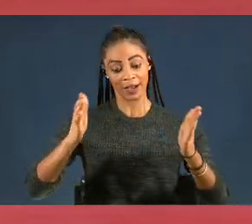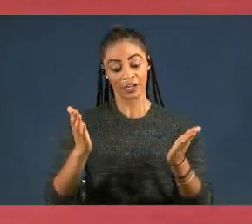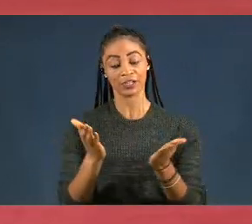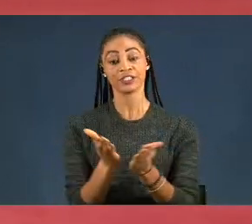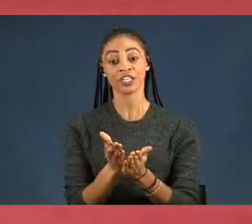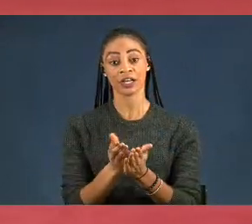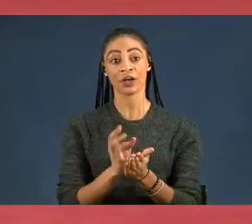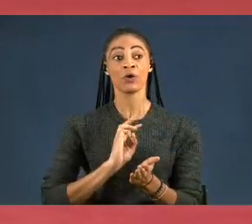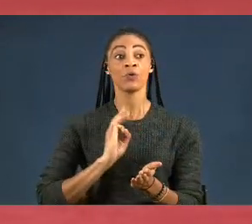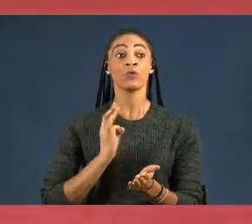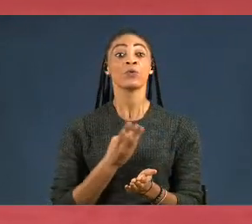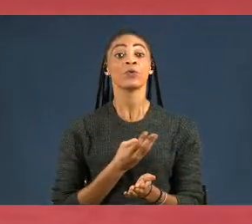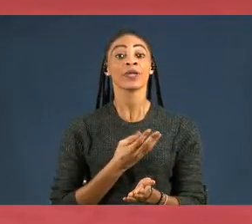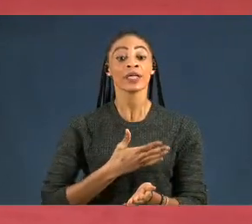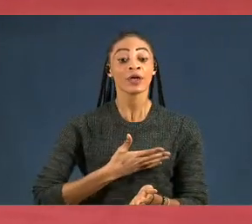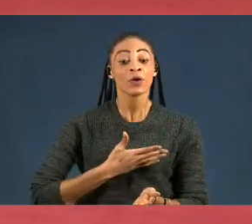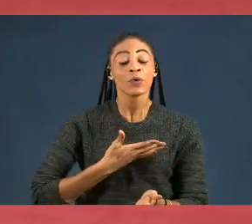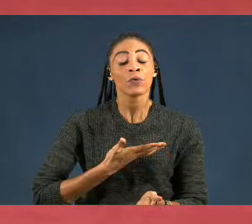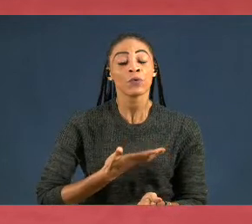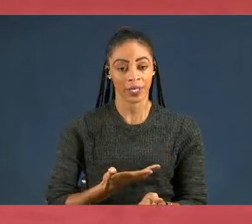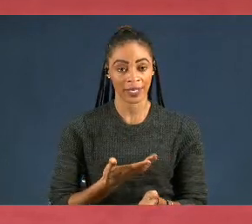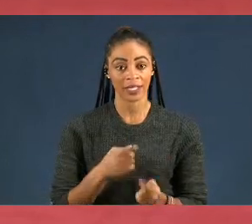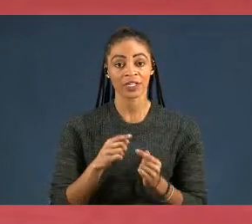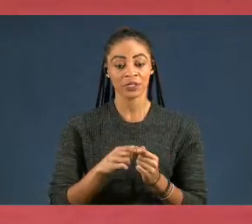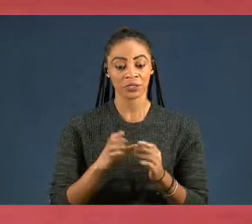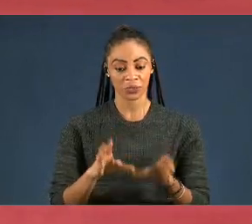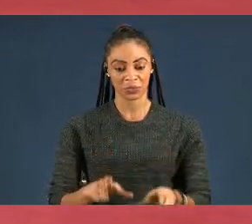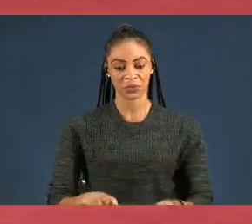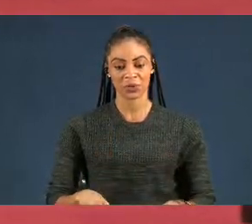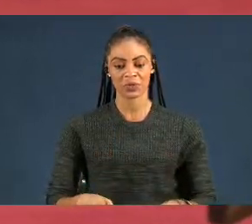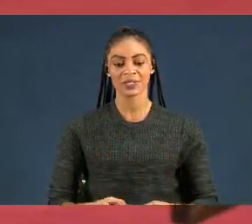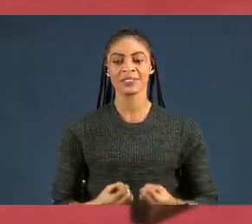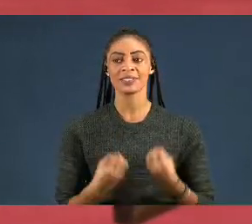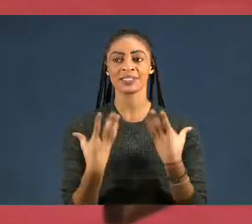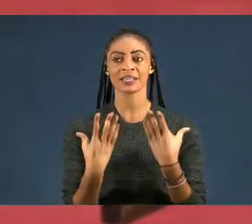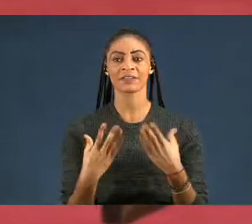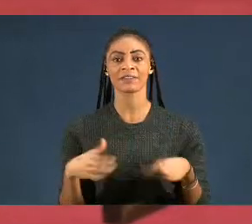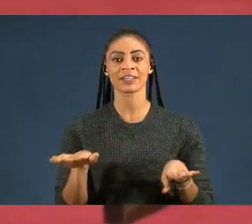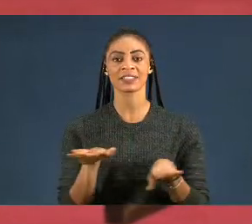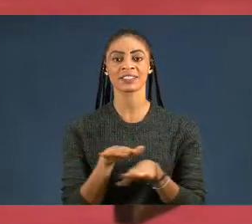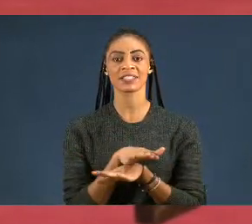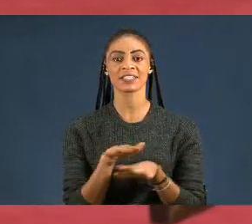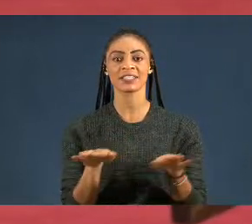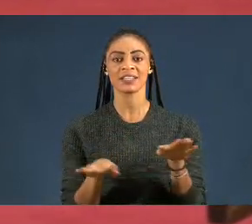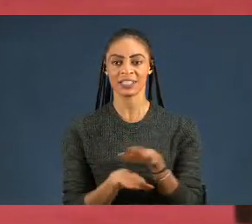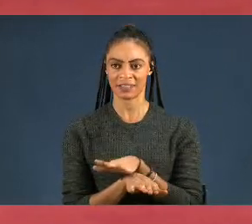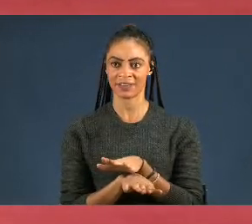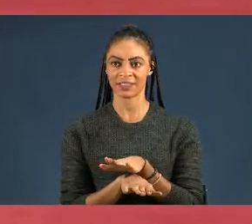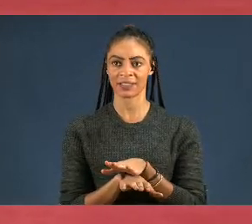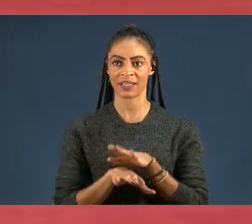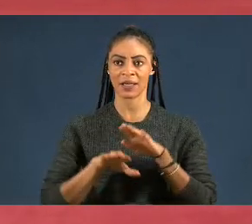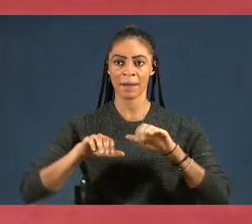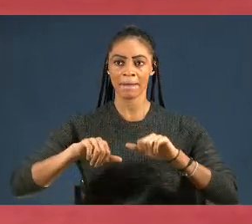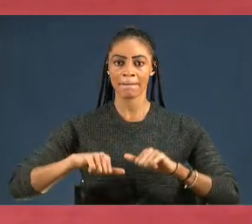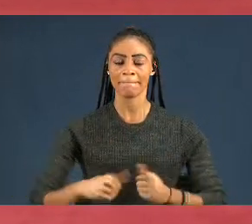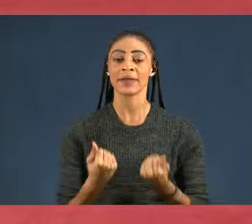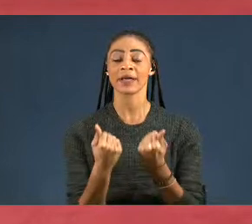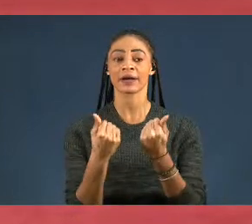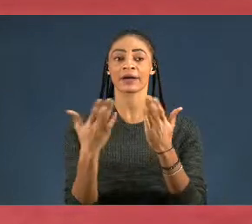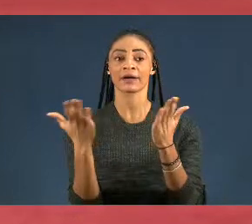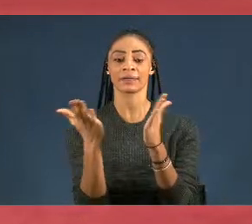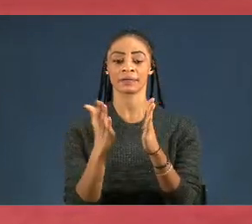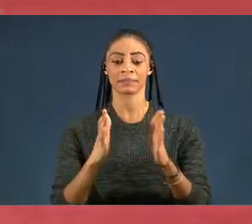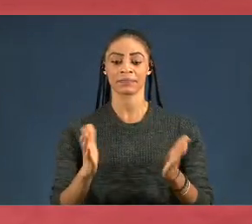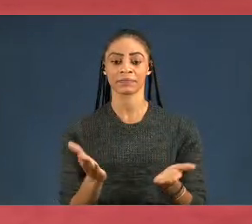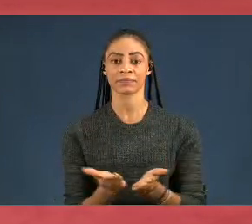to give our all. We are willing to break it. We are willing to say, by the way, do you think it